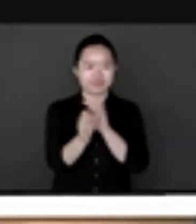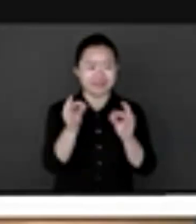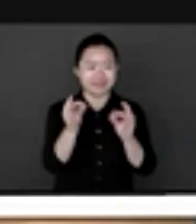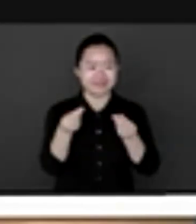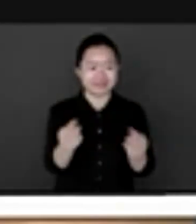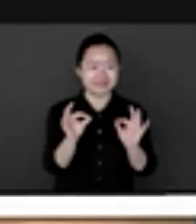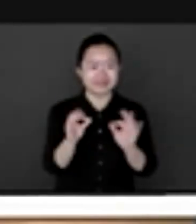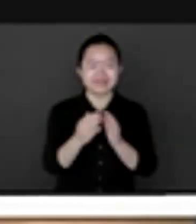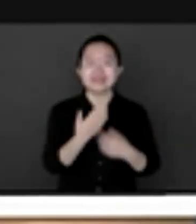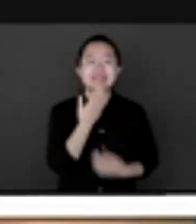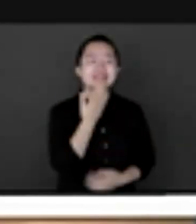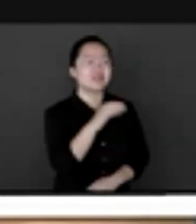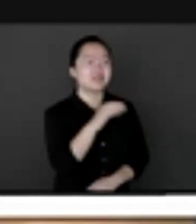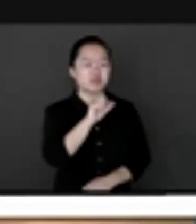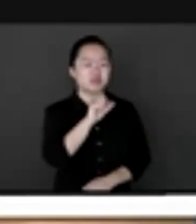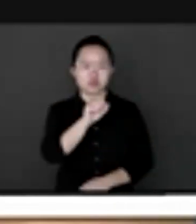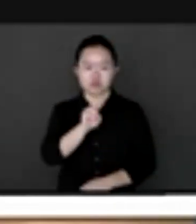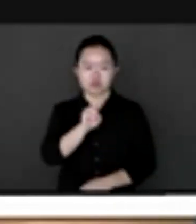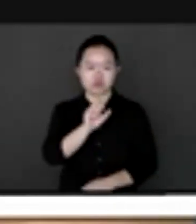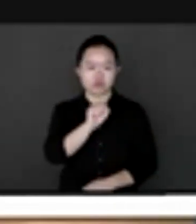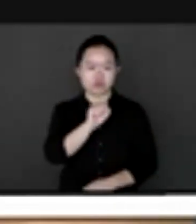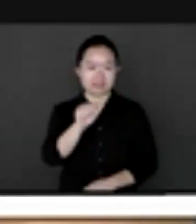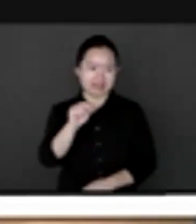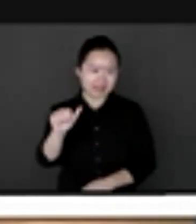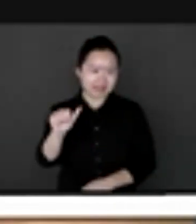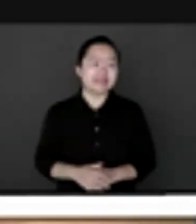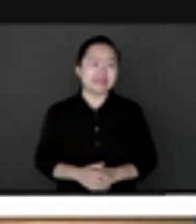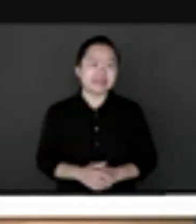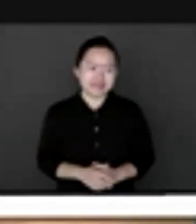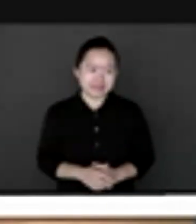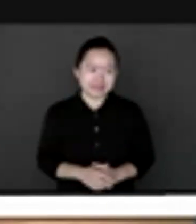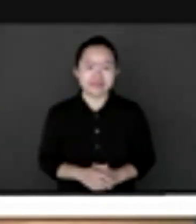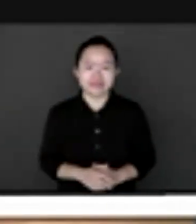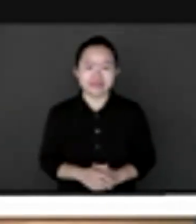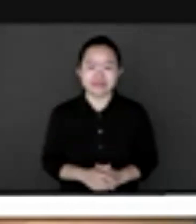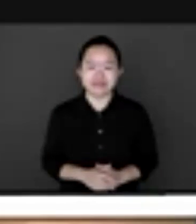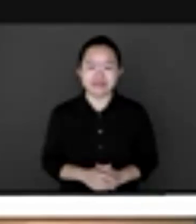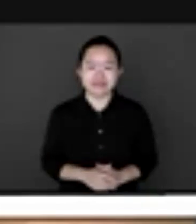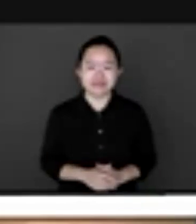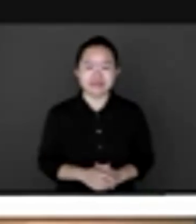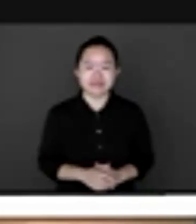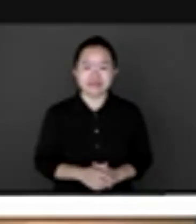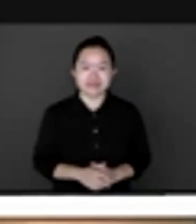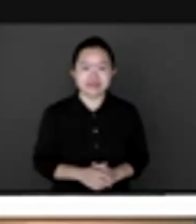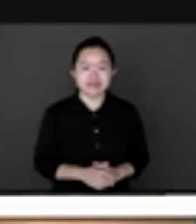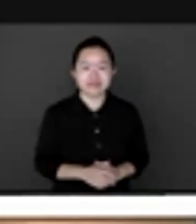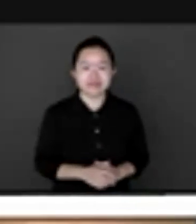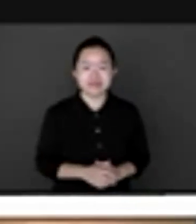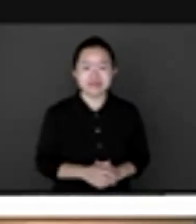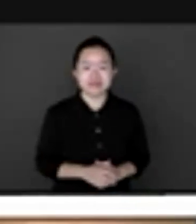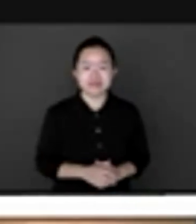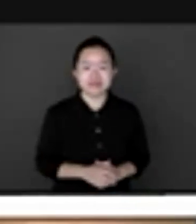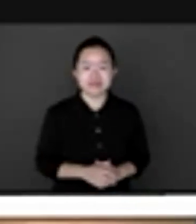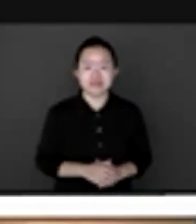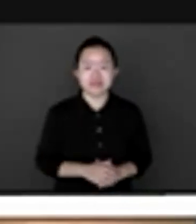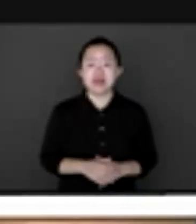responsibility to be here in this interesting day of keynotes and tell you about a project that I care a